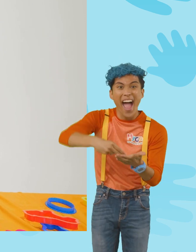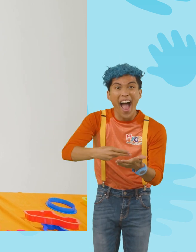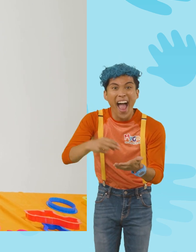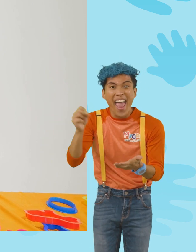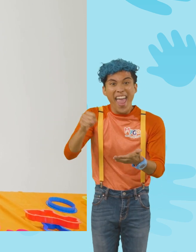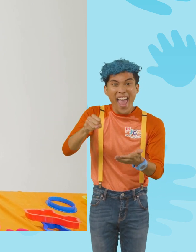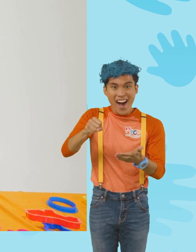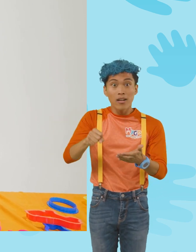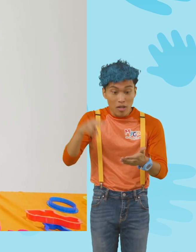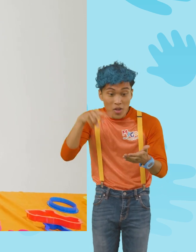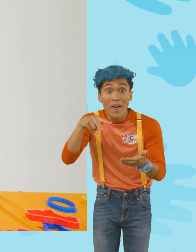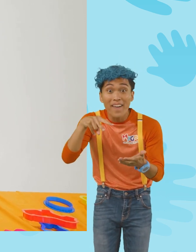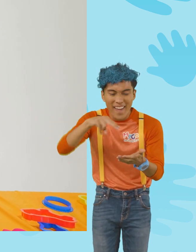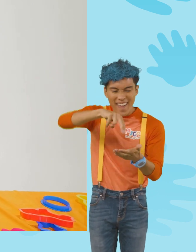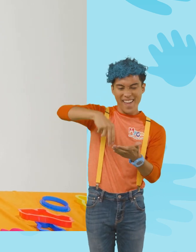Yeah, look.